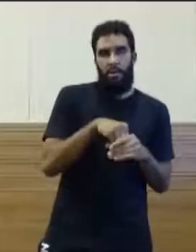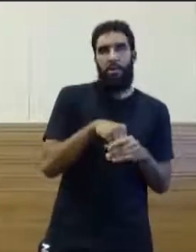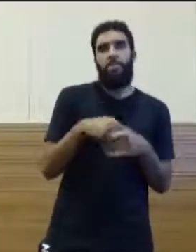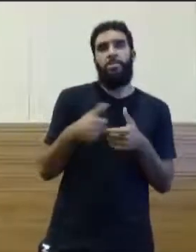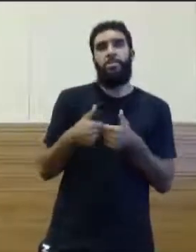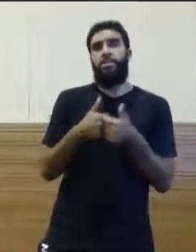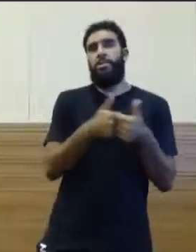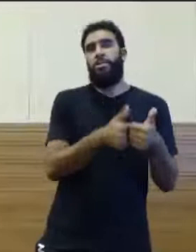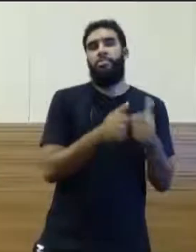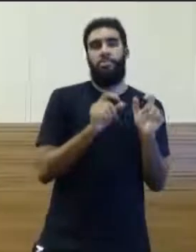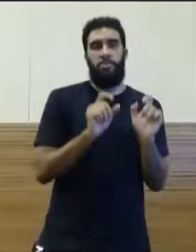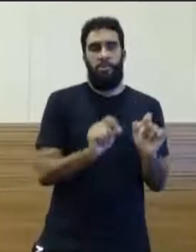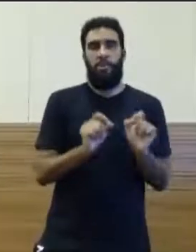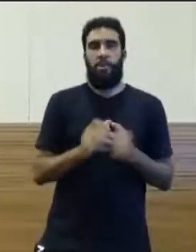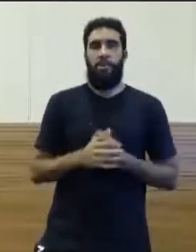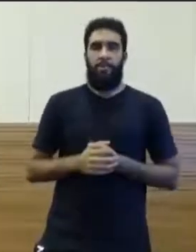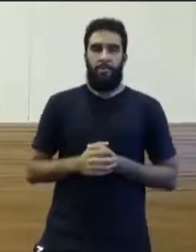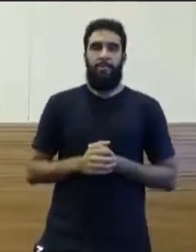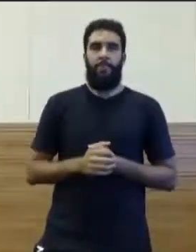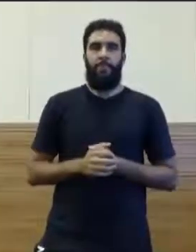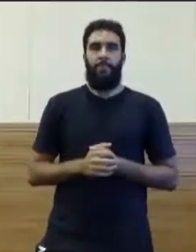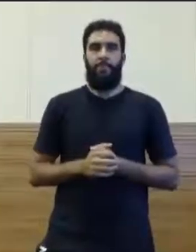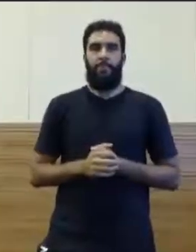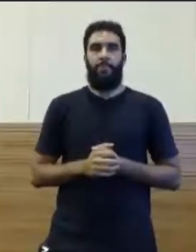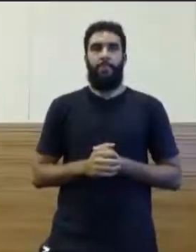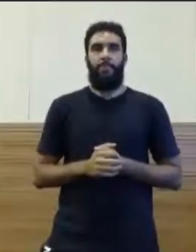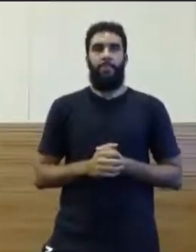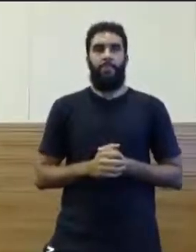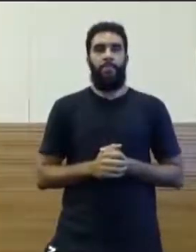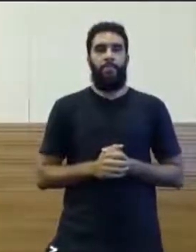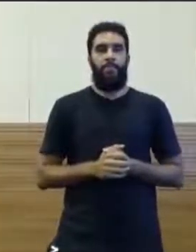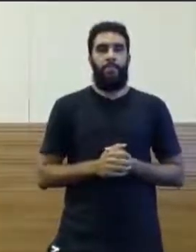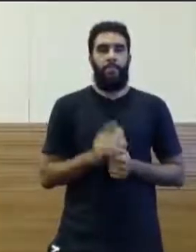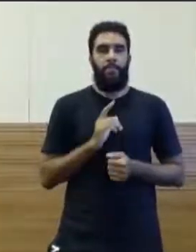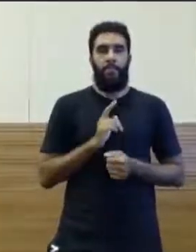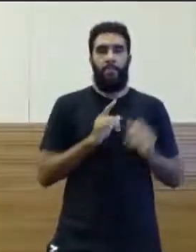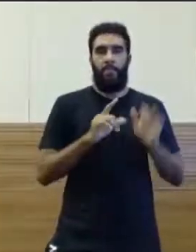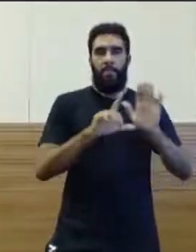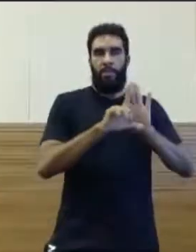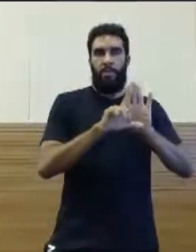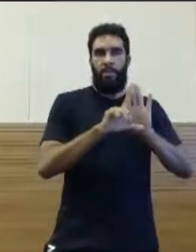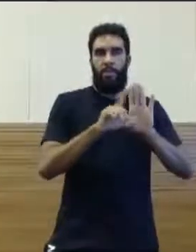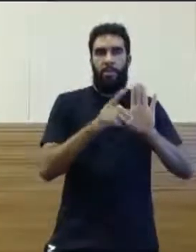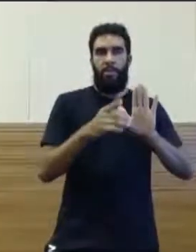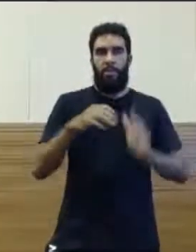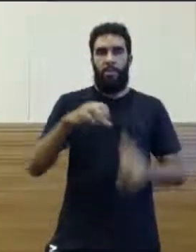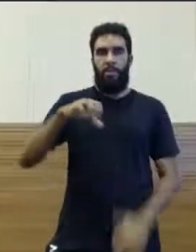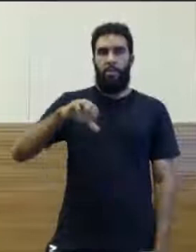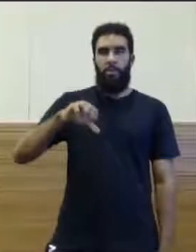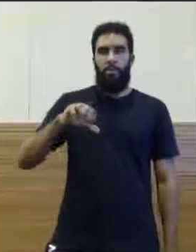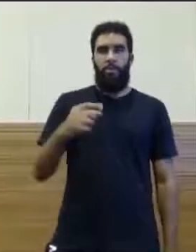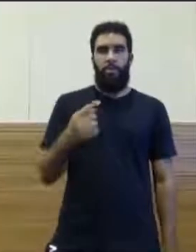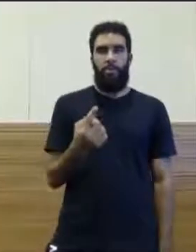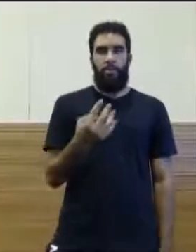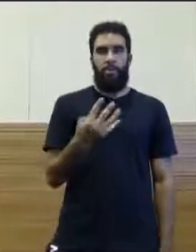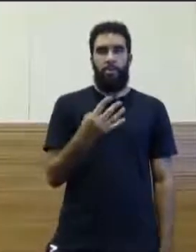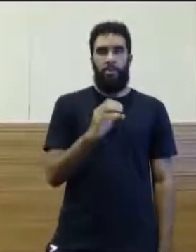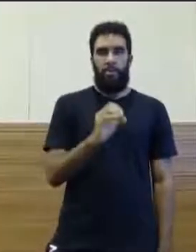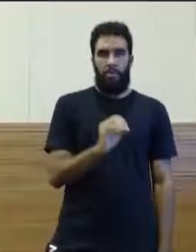implementation, we followed a implementation stage. We have a lei,